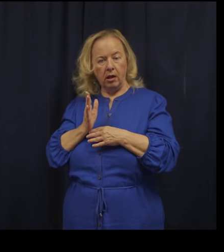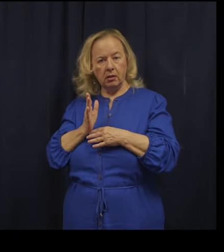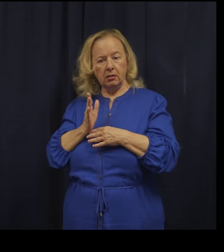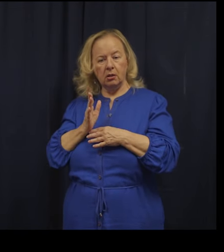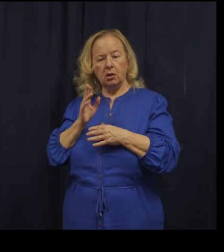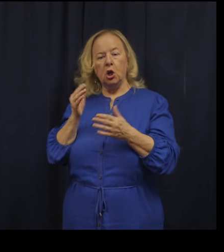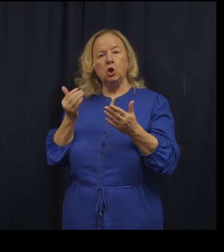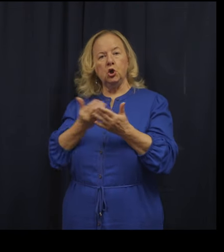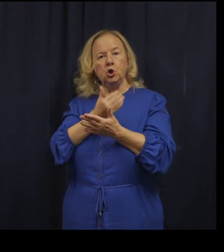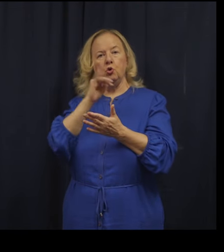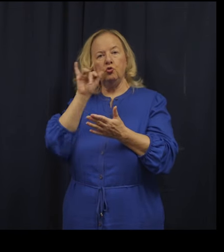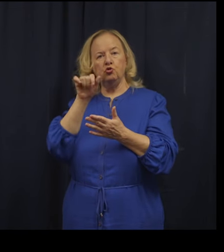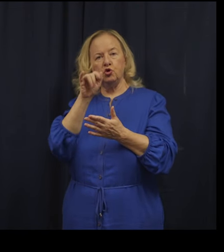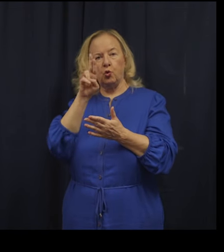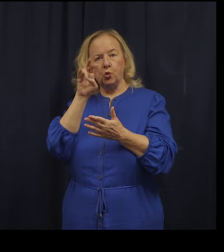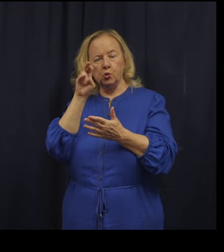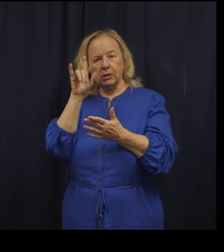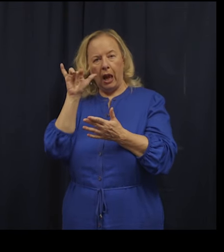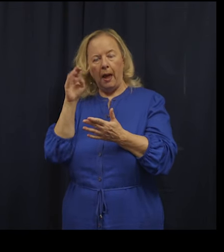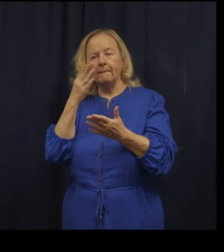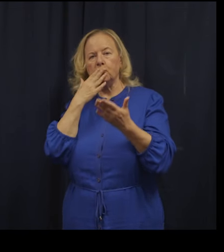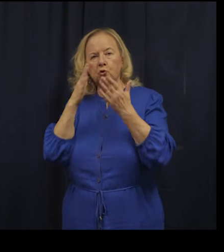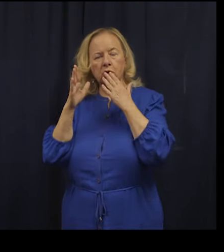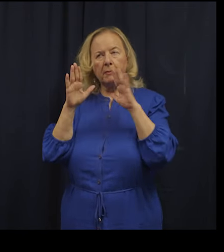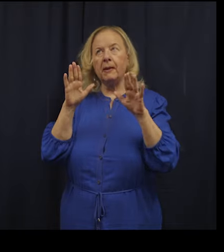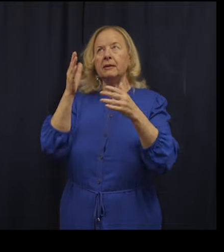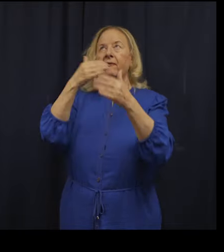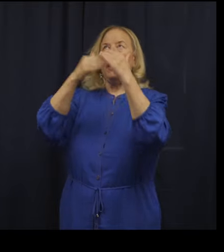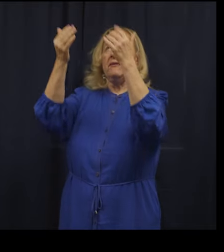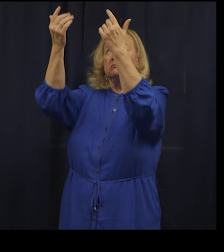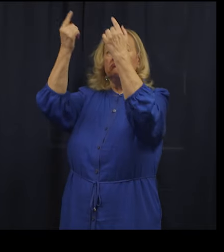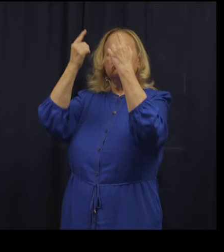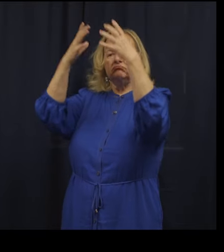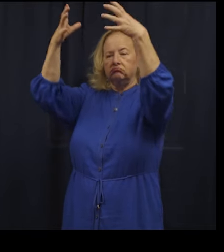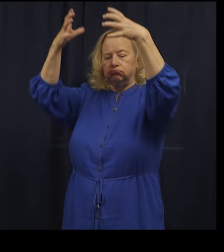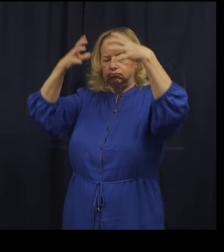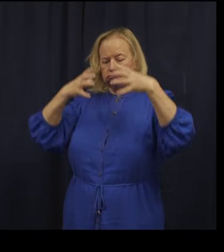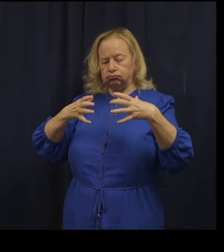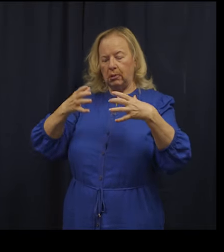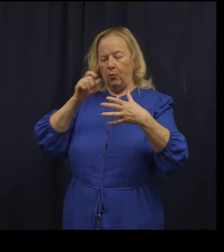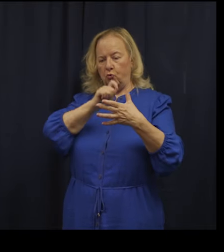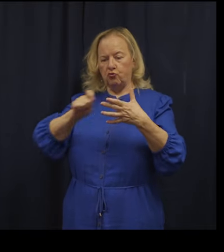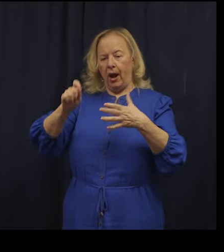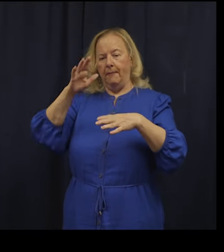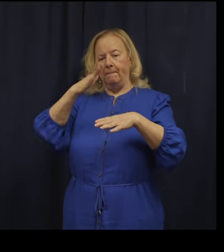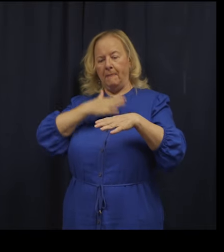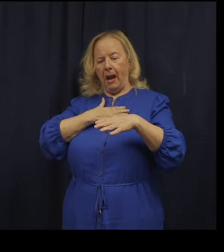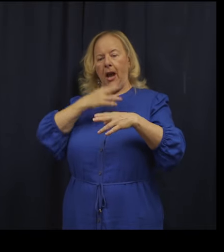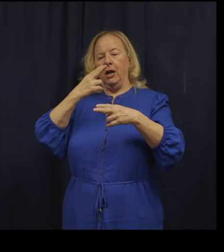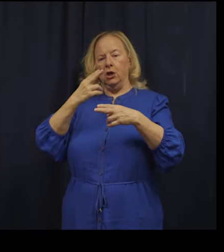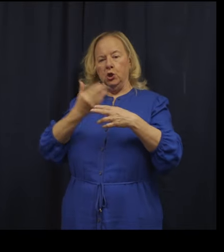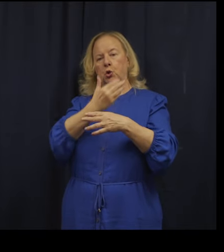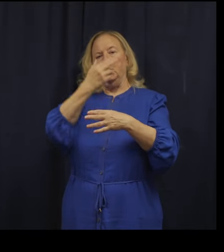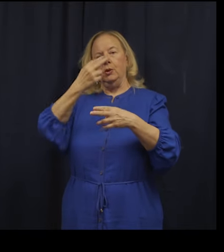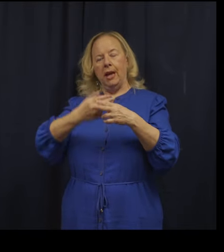God, which is New Jerusalem, which comes down out of heaven from my God, and I will write upon him my new